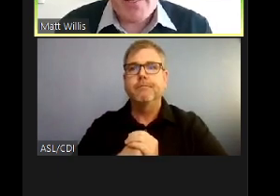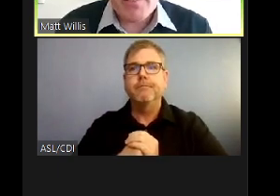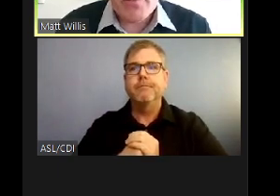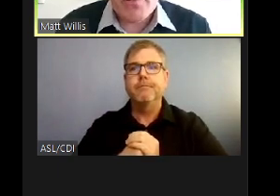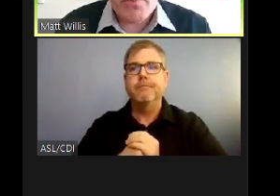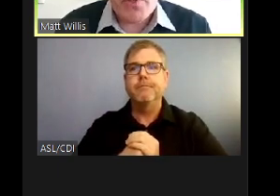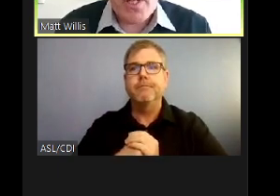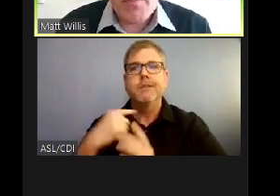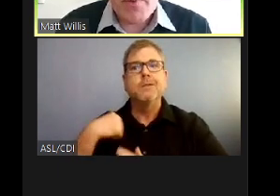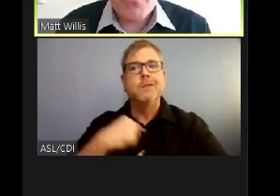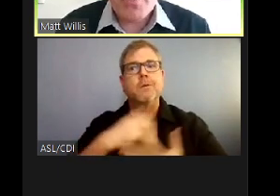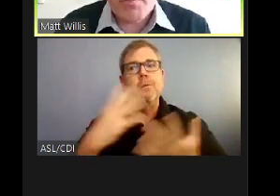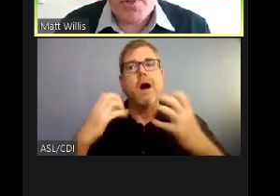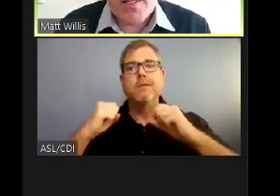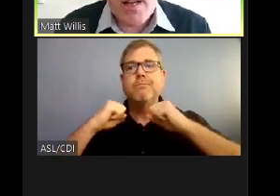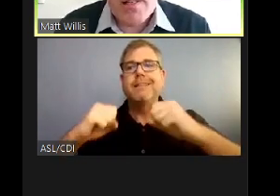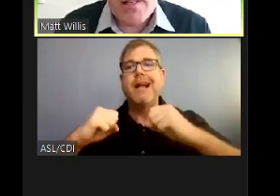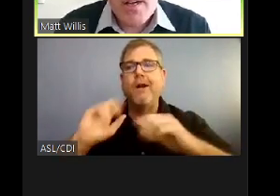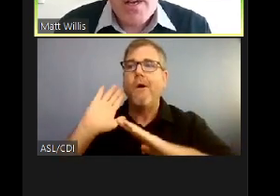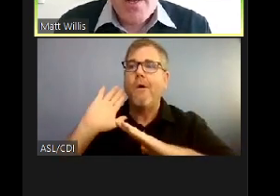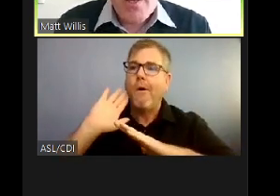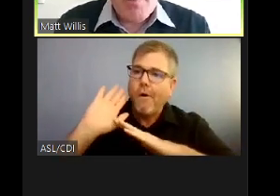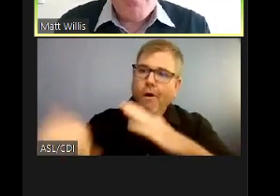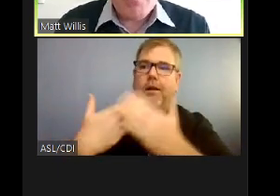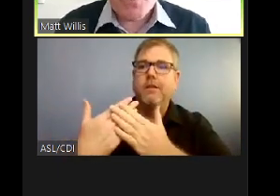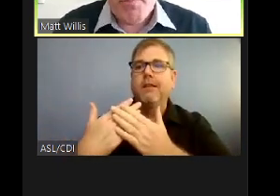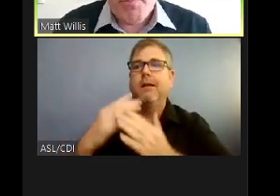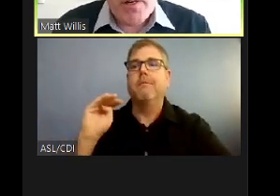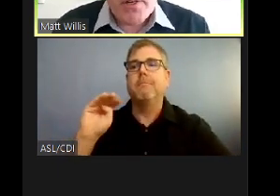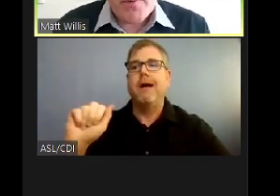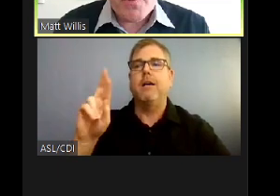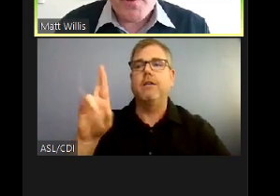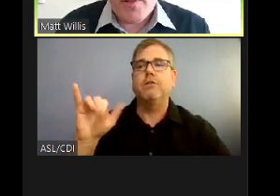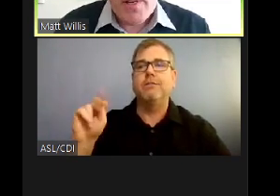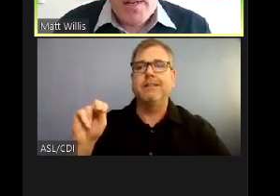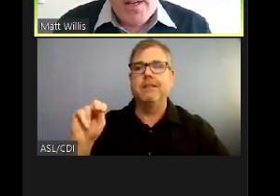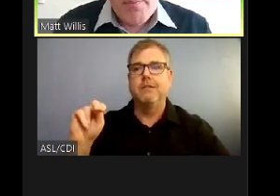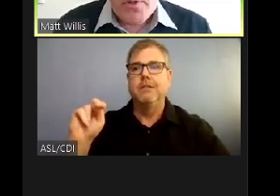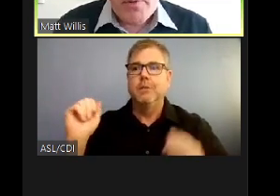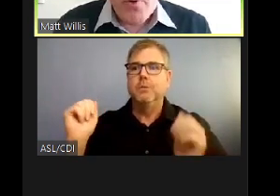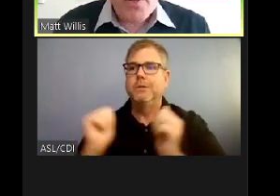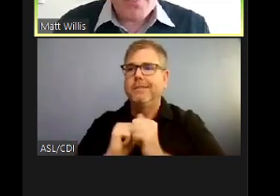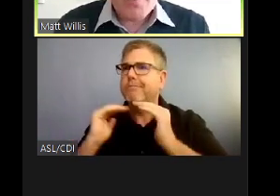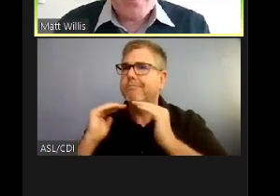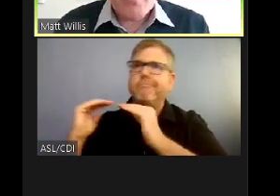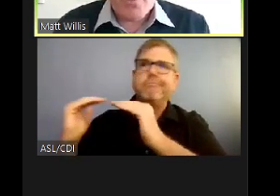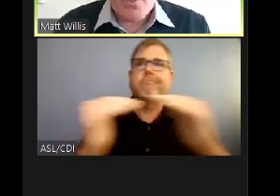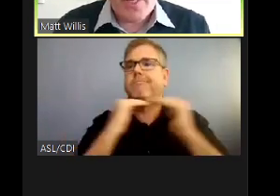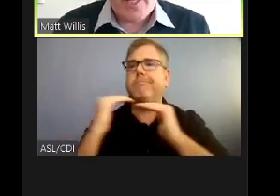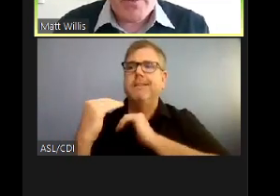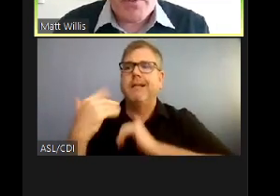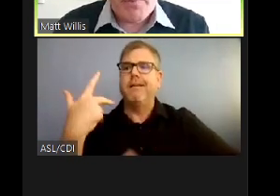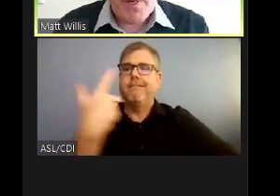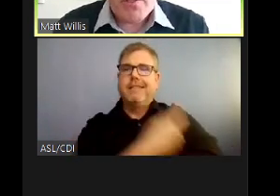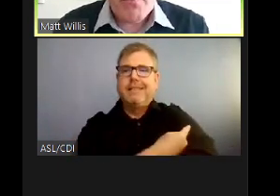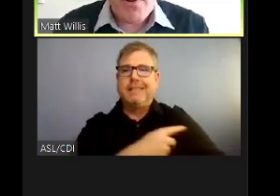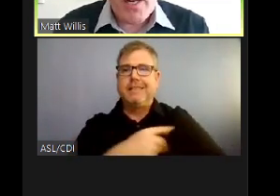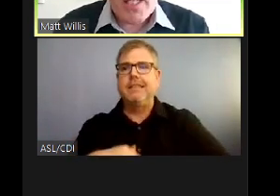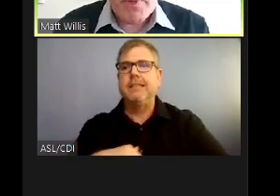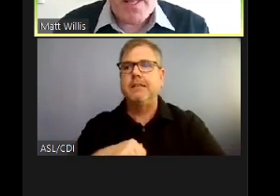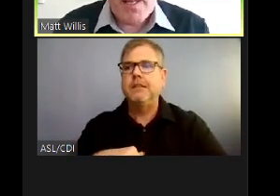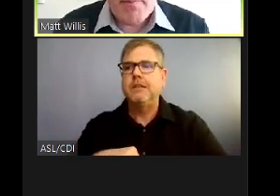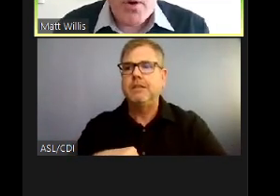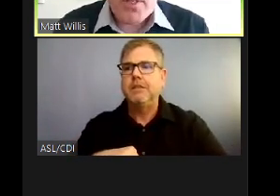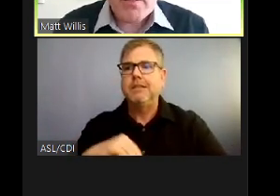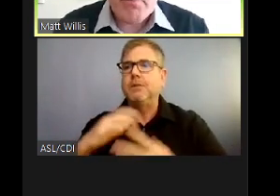COVID-19 vaccine distribution and administration process, leveraging partnerships. One of the most important lessons of our COVID-19 response so far